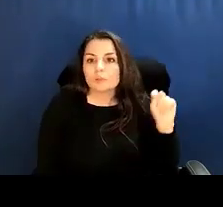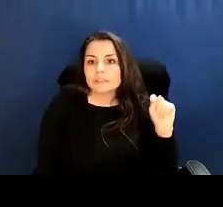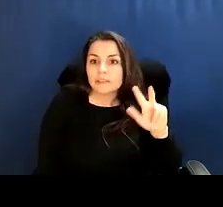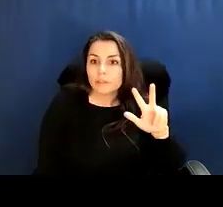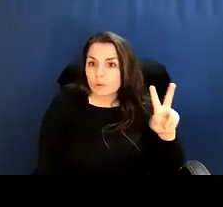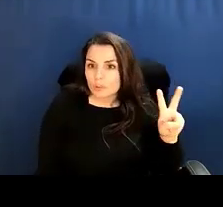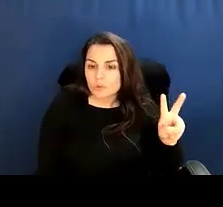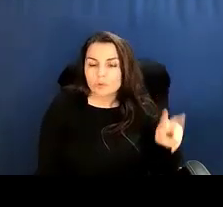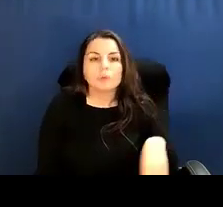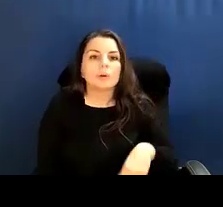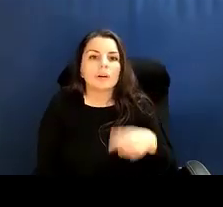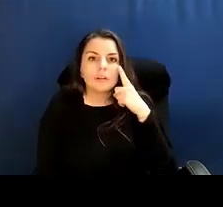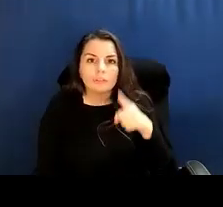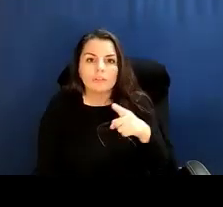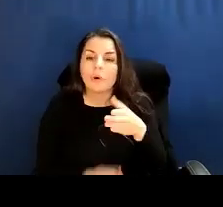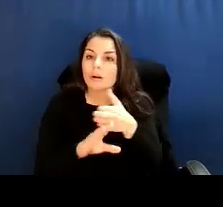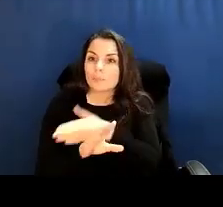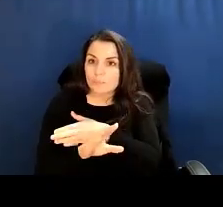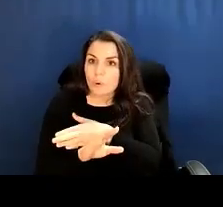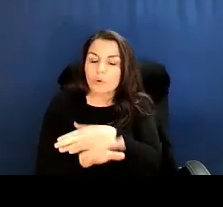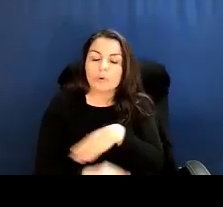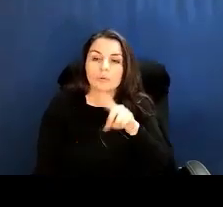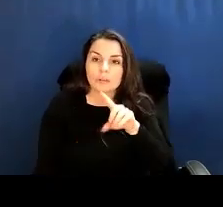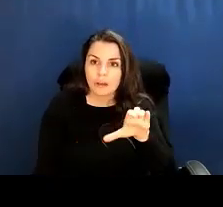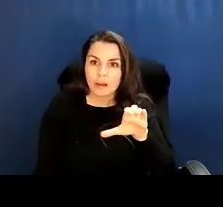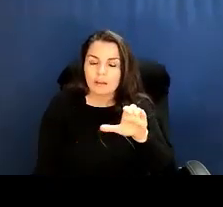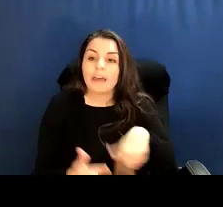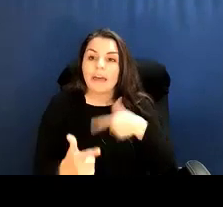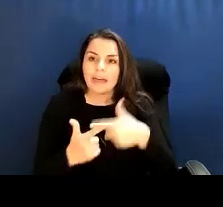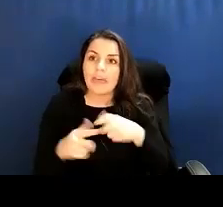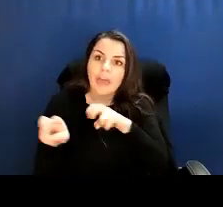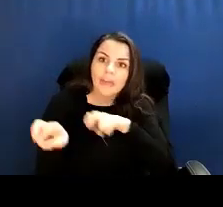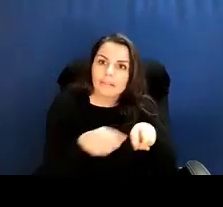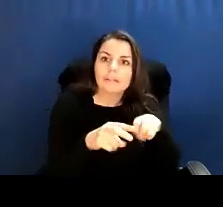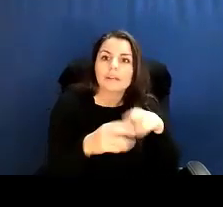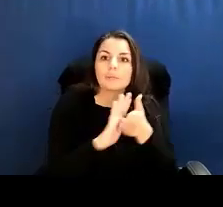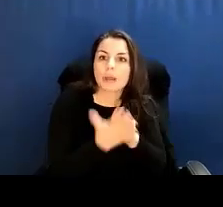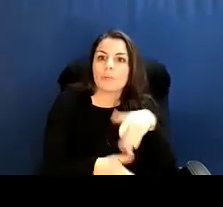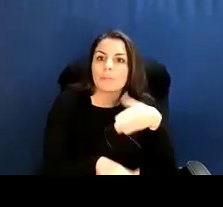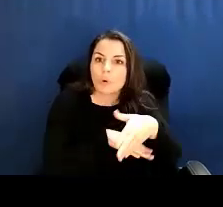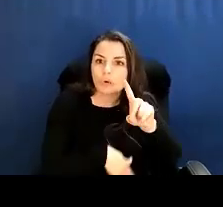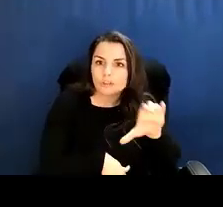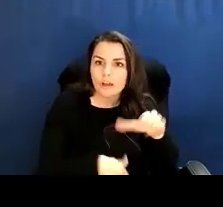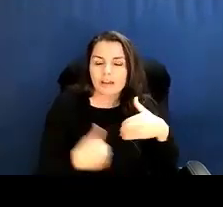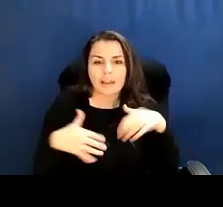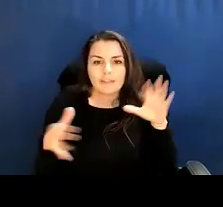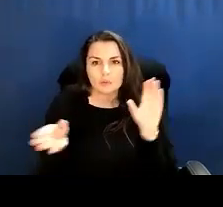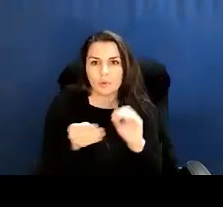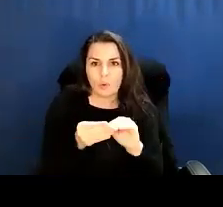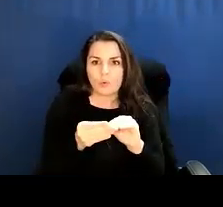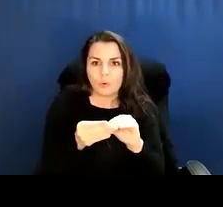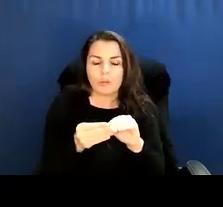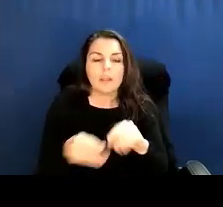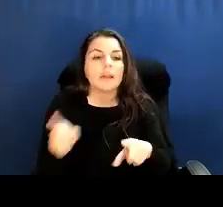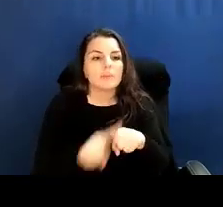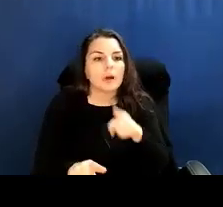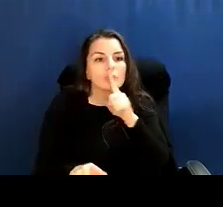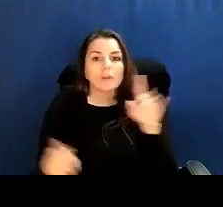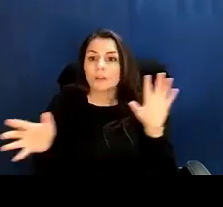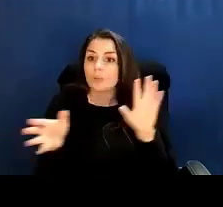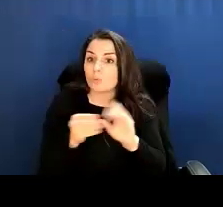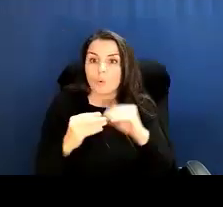more years of individual fellowship support available to them. So but the aggregate limits do not